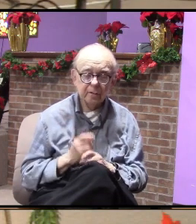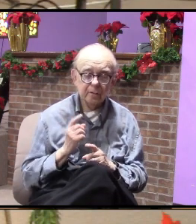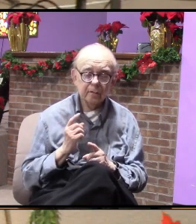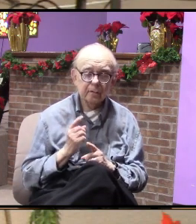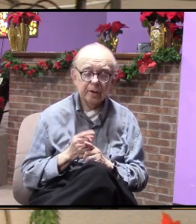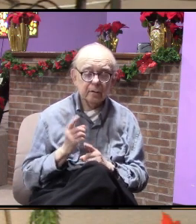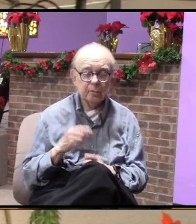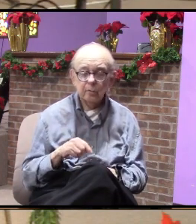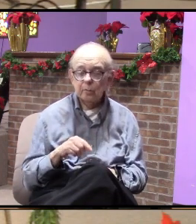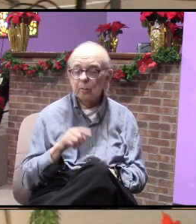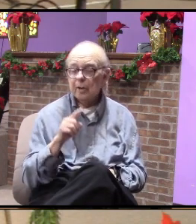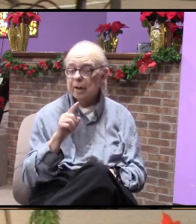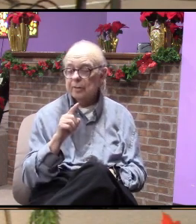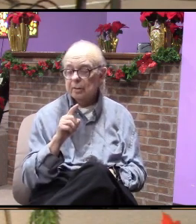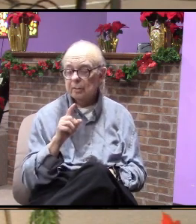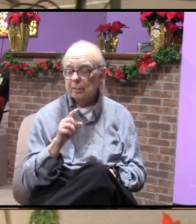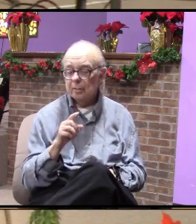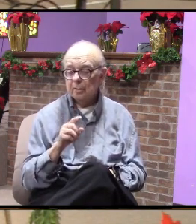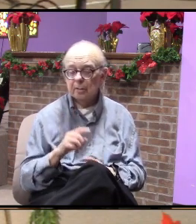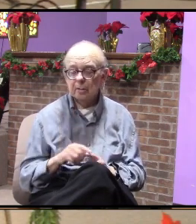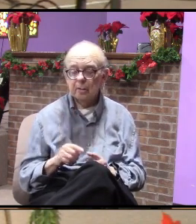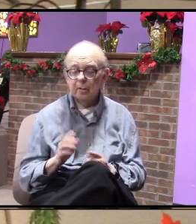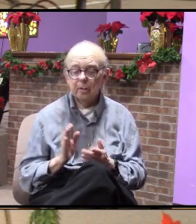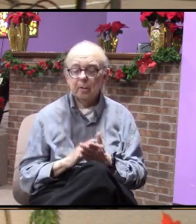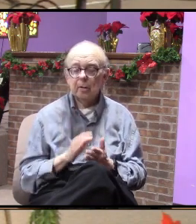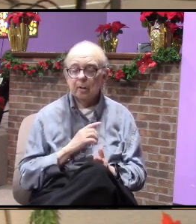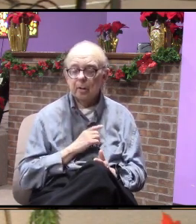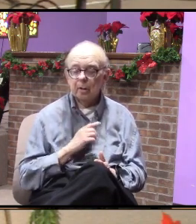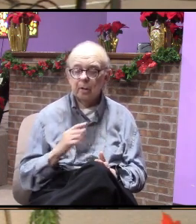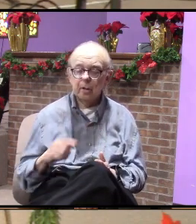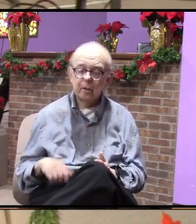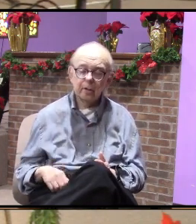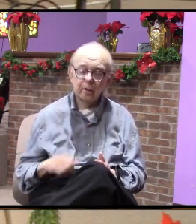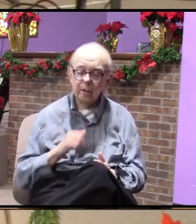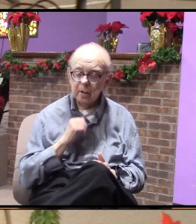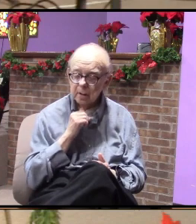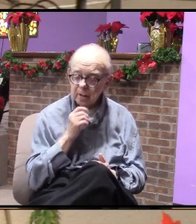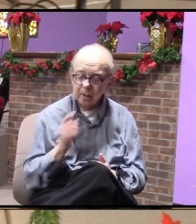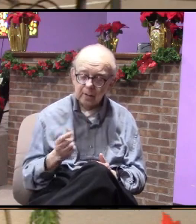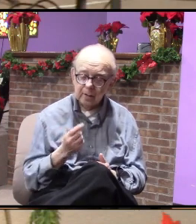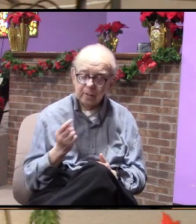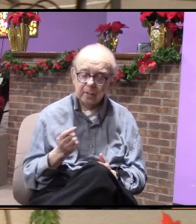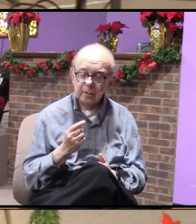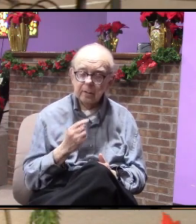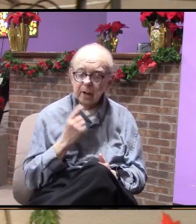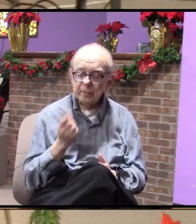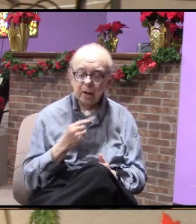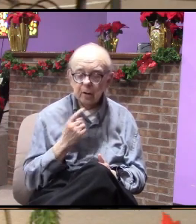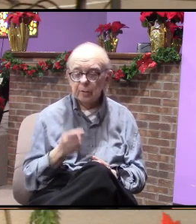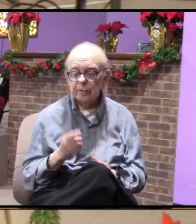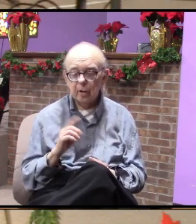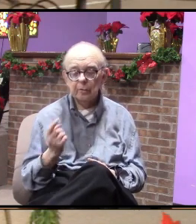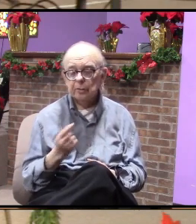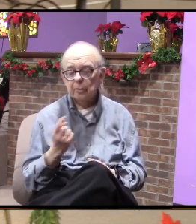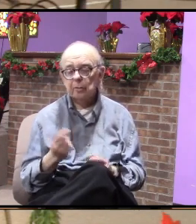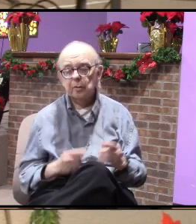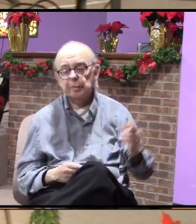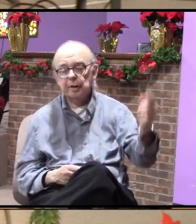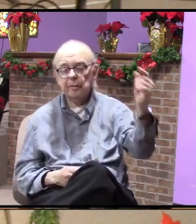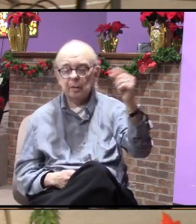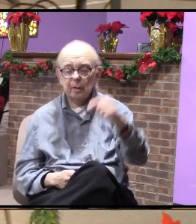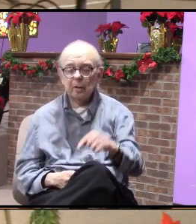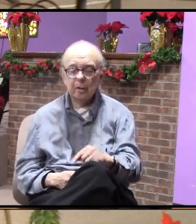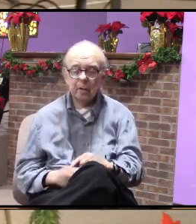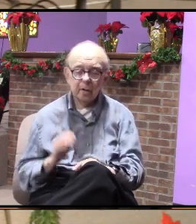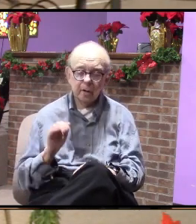rising. But praise the Lord, I'm not also always going to be falling.